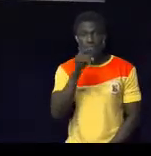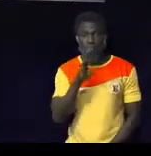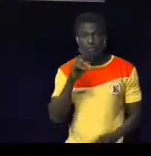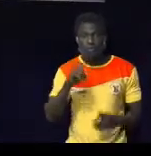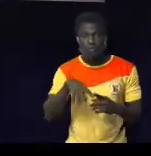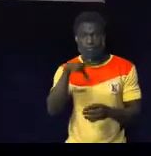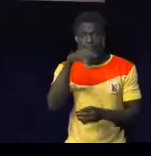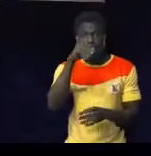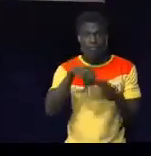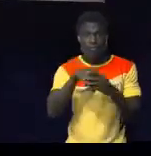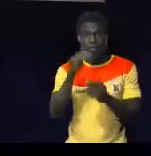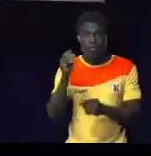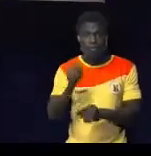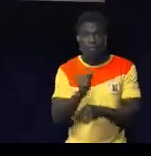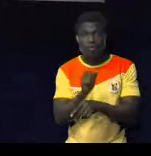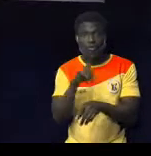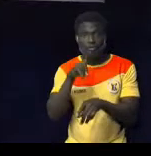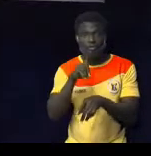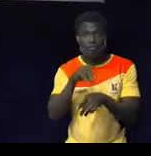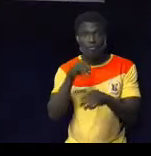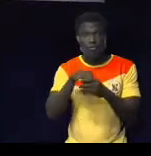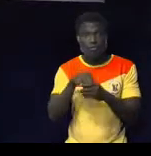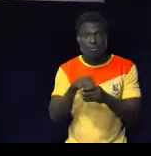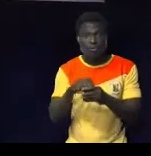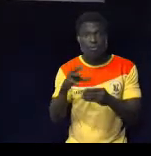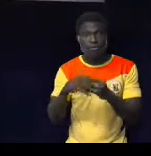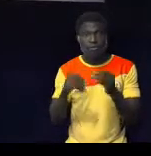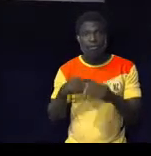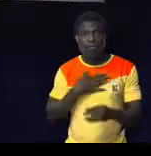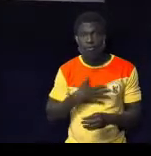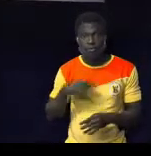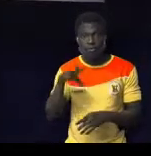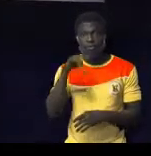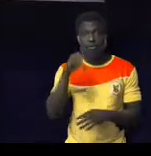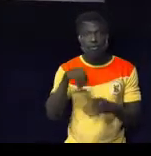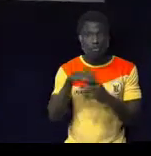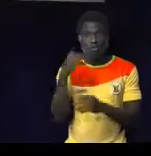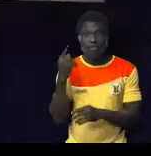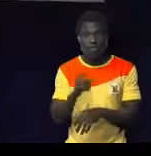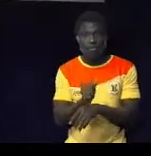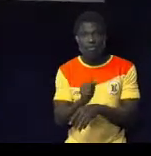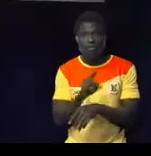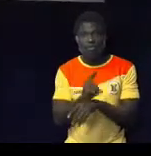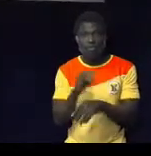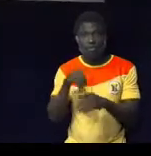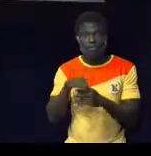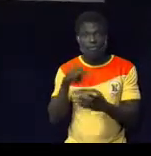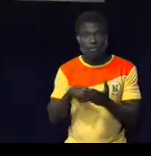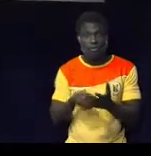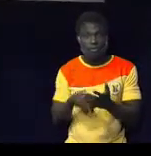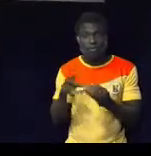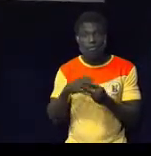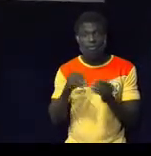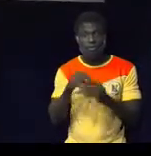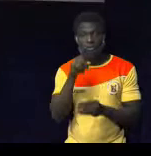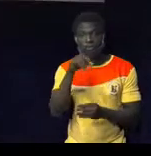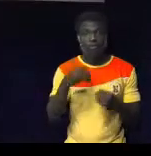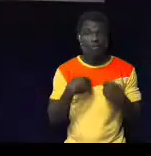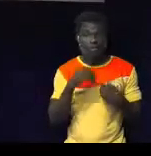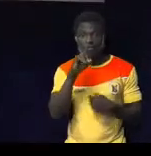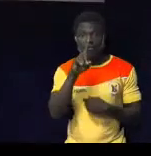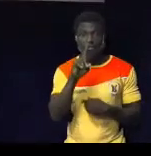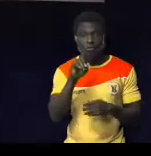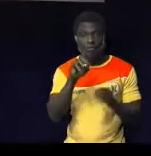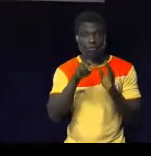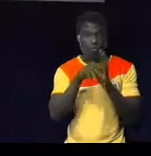You are to pick out the adverbs in the sentences. Please pick out the adverbs in these sentences. You have